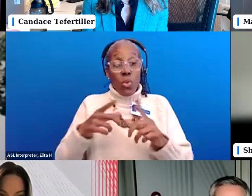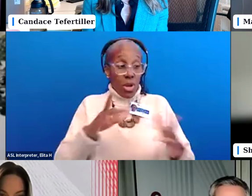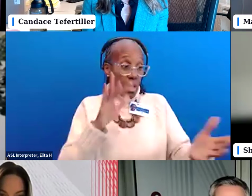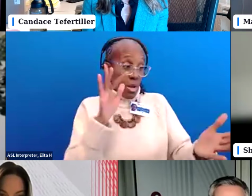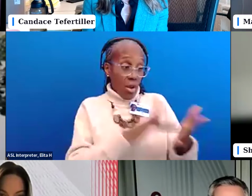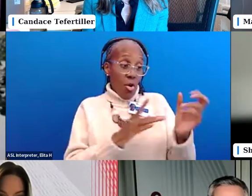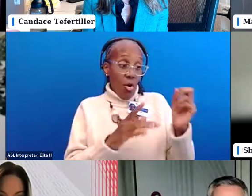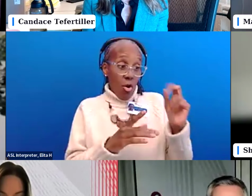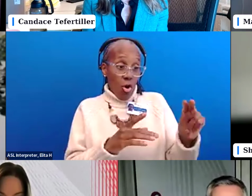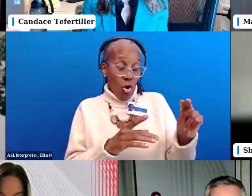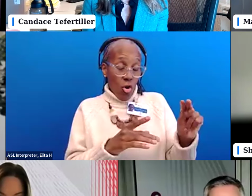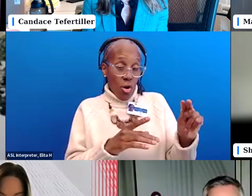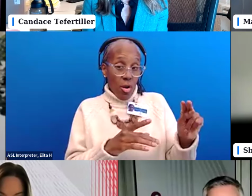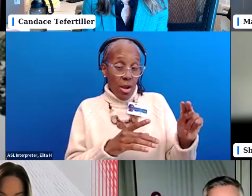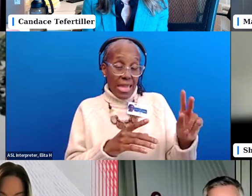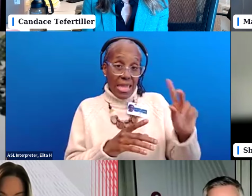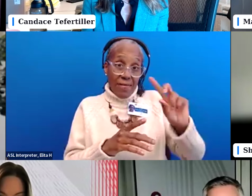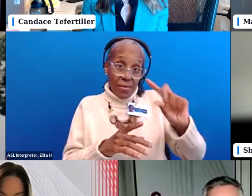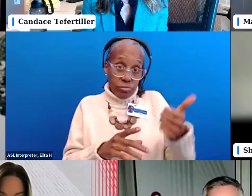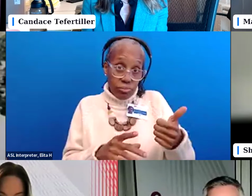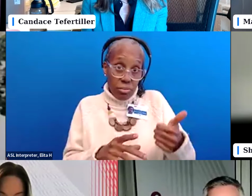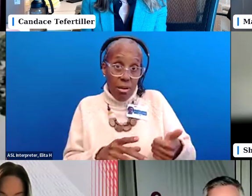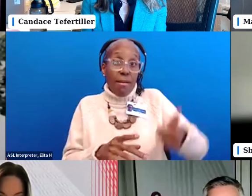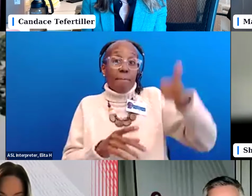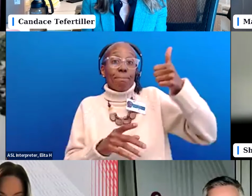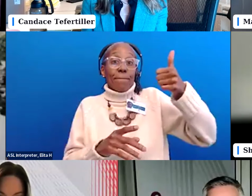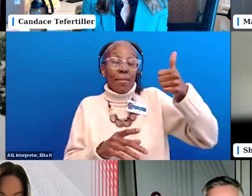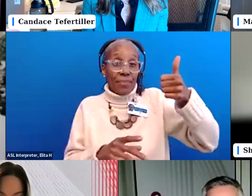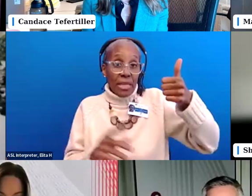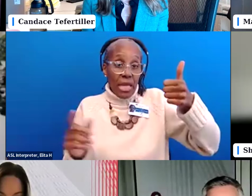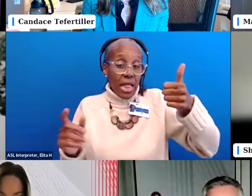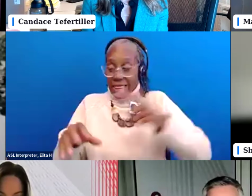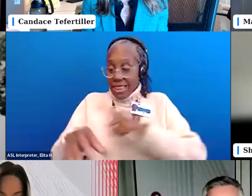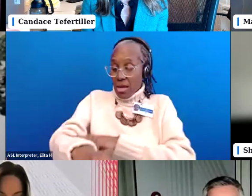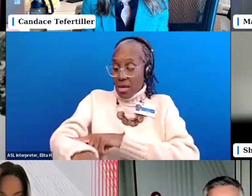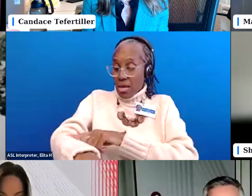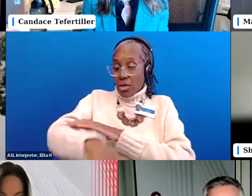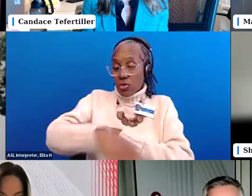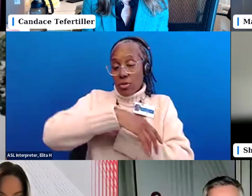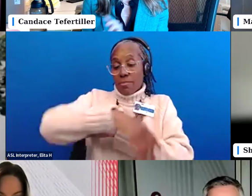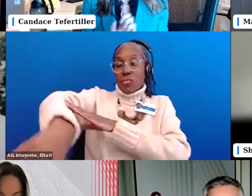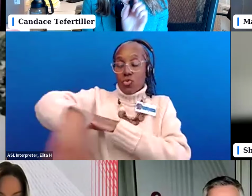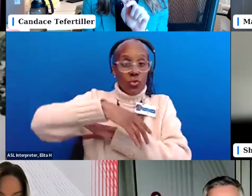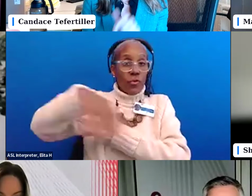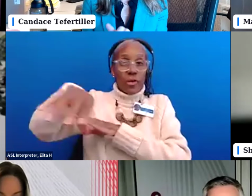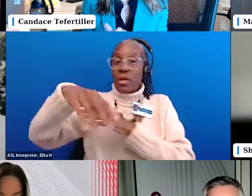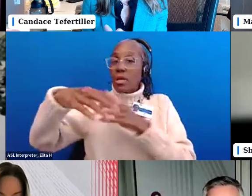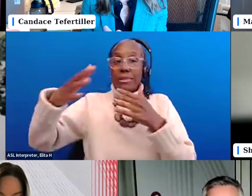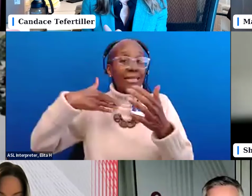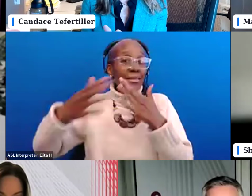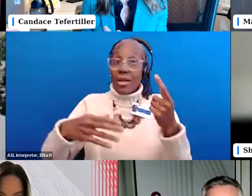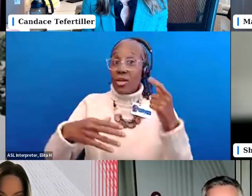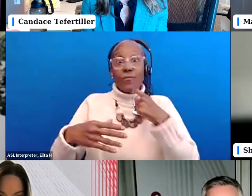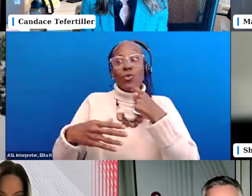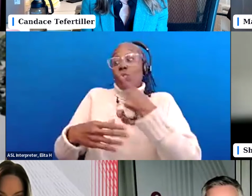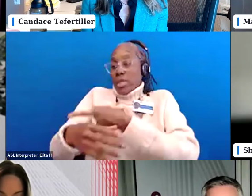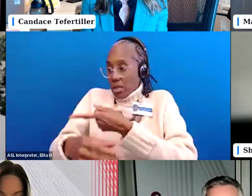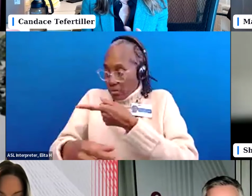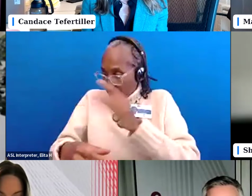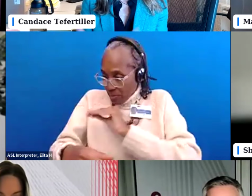that stimulator on, if you turn it up high enough, that extremity is going to move, whether or not you are telling it to